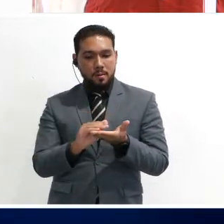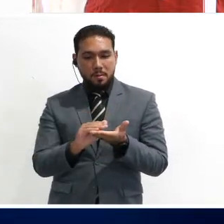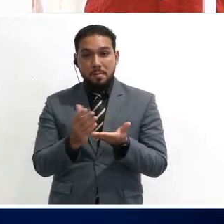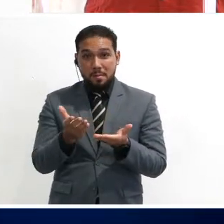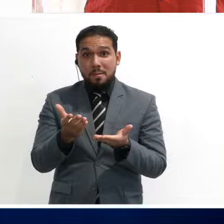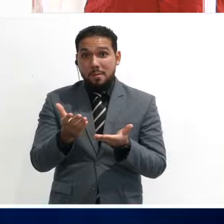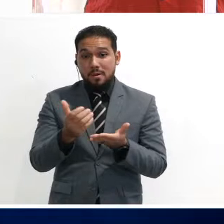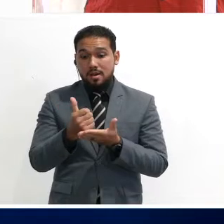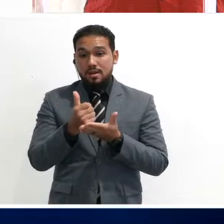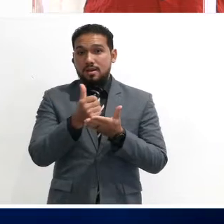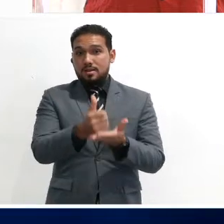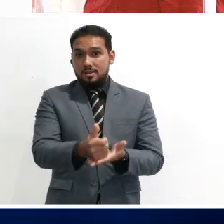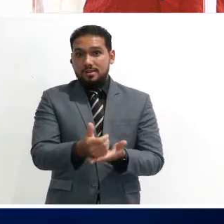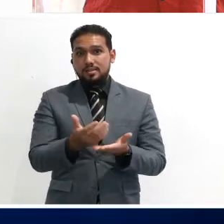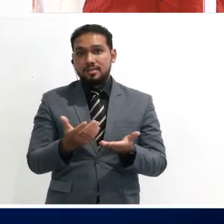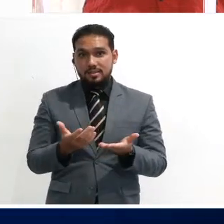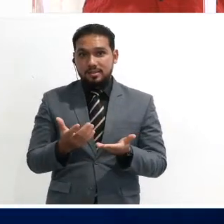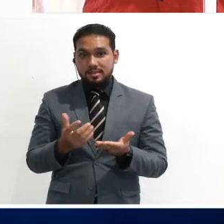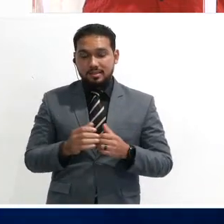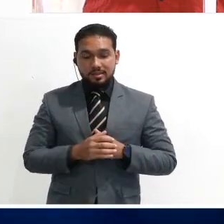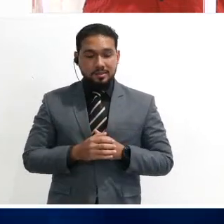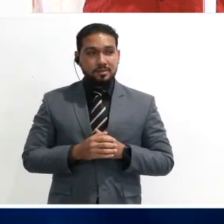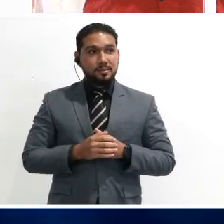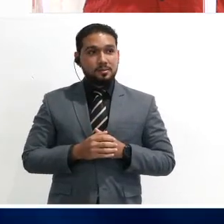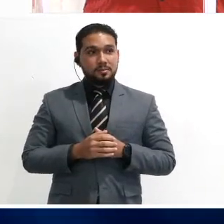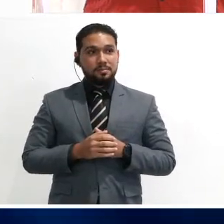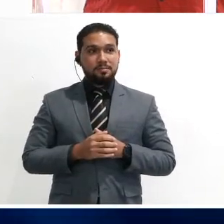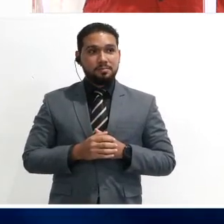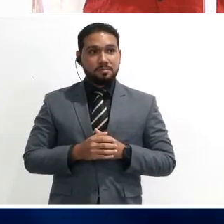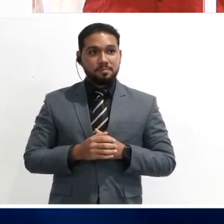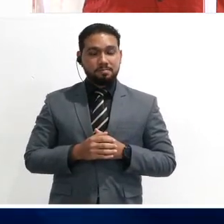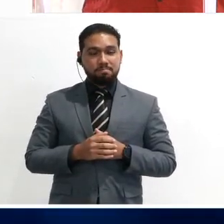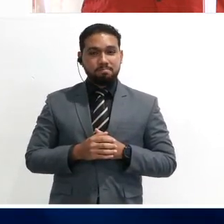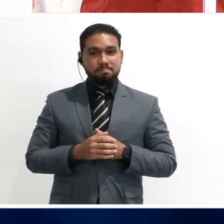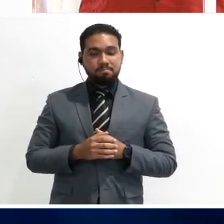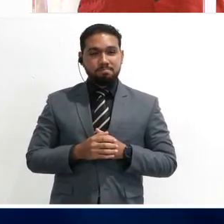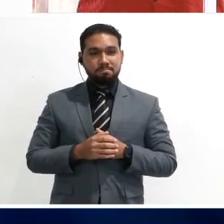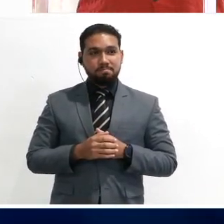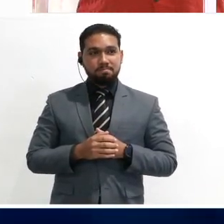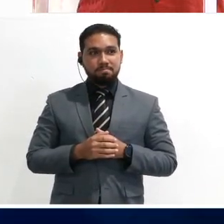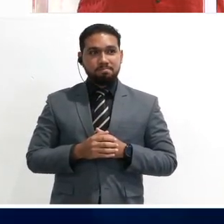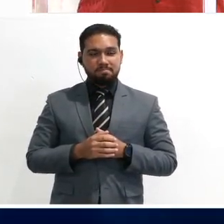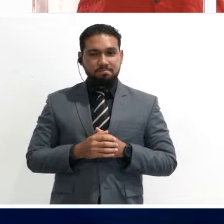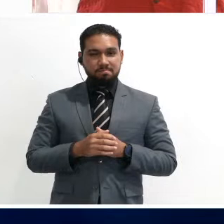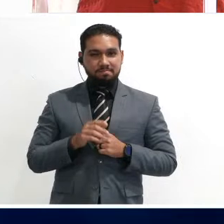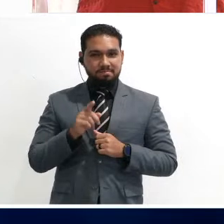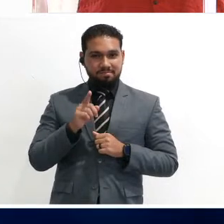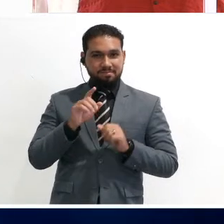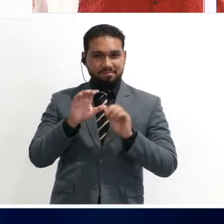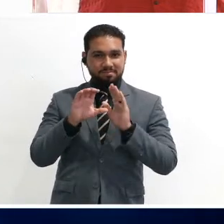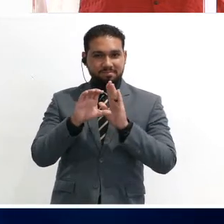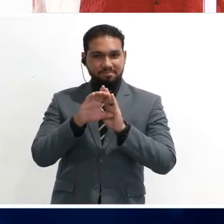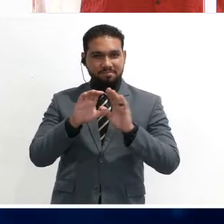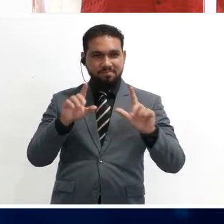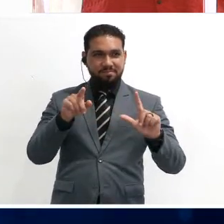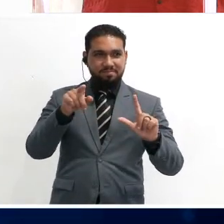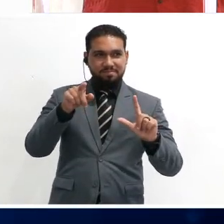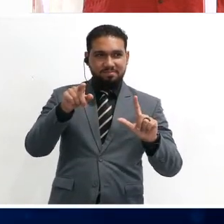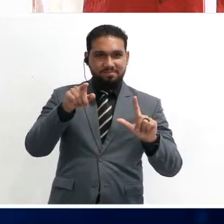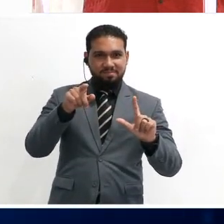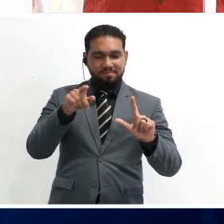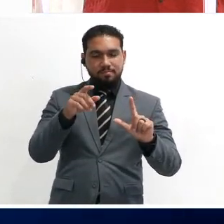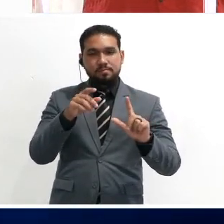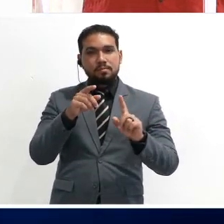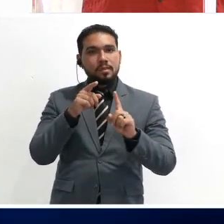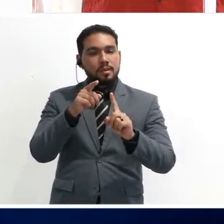So basically, going from no cooling, and many devices, probably most of the devices that are packaged